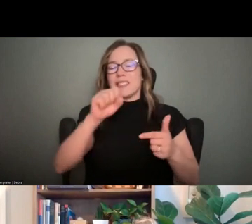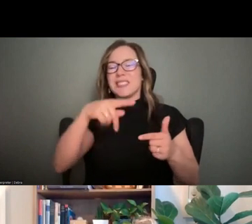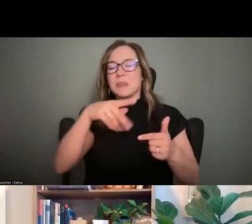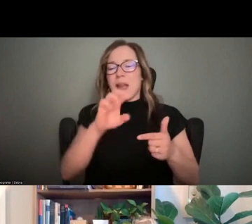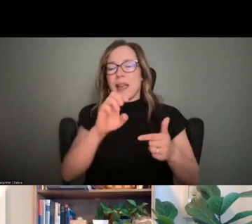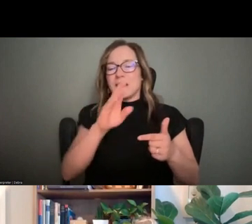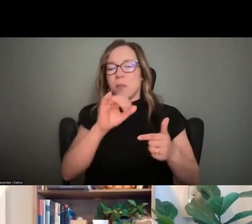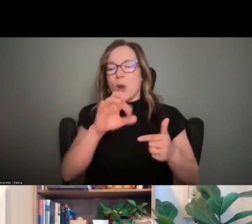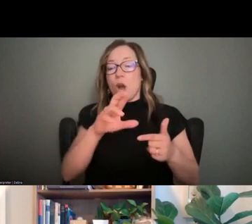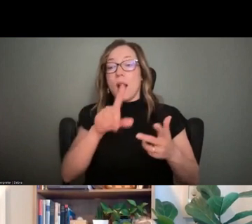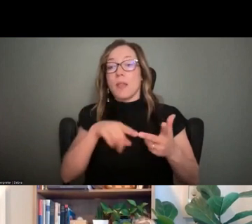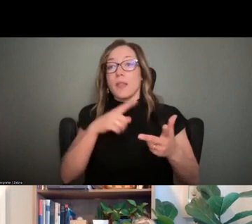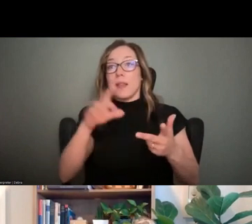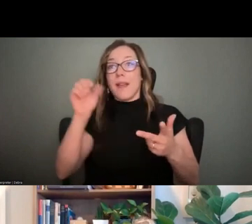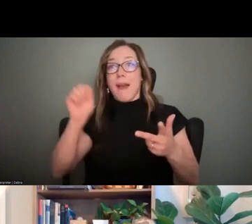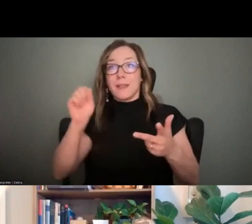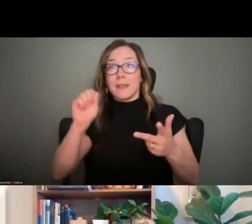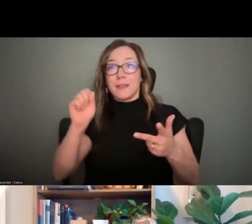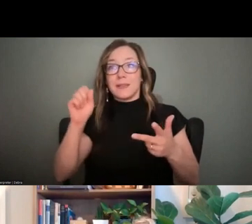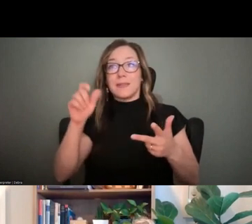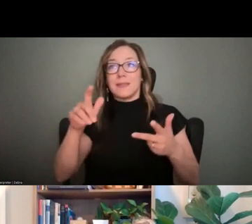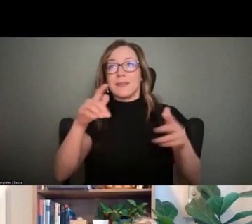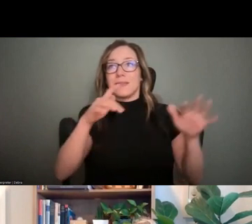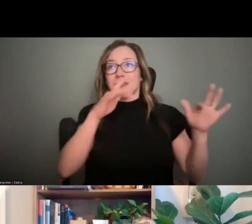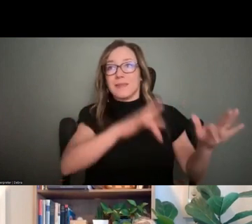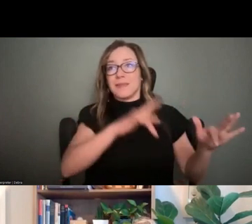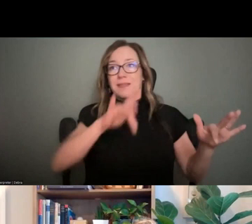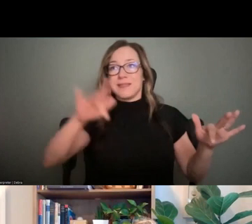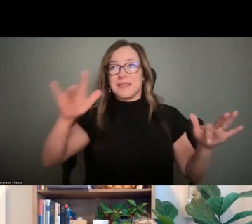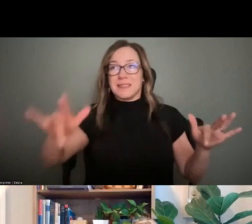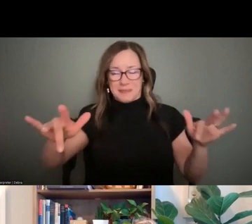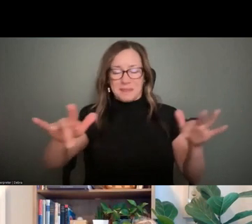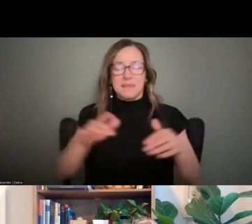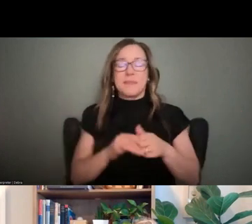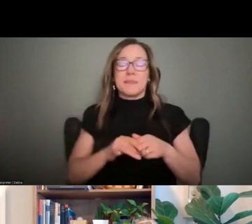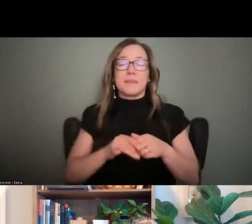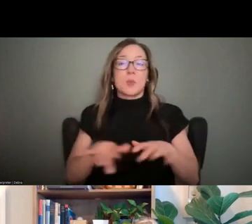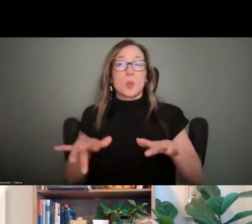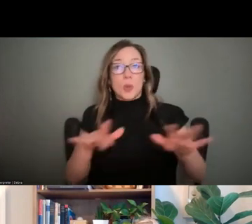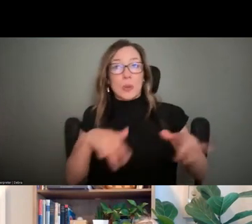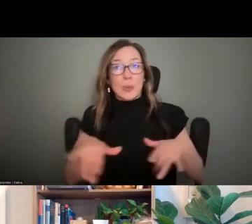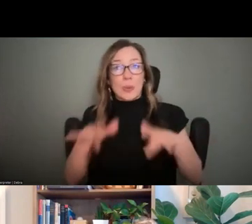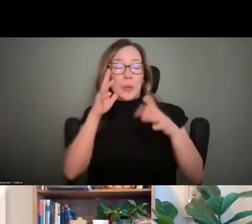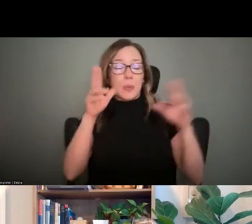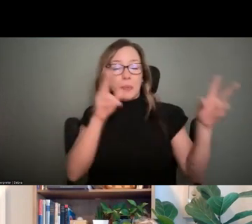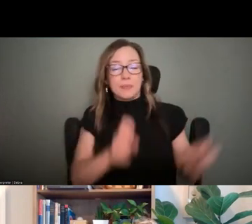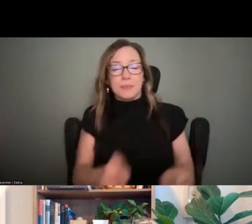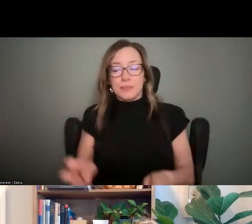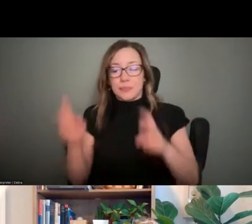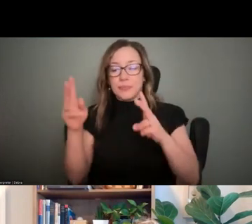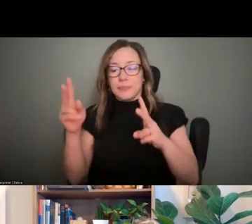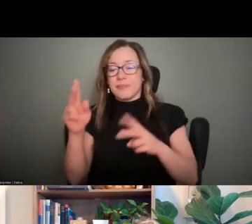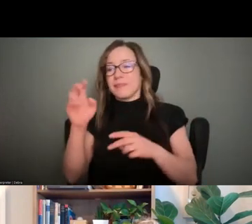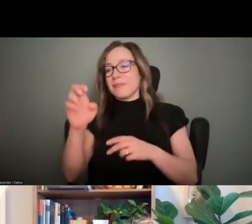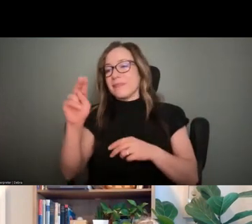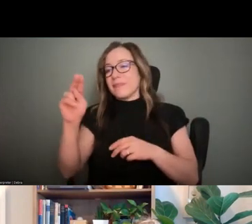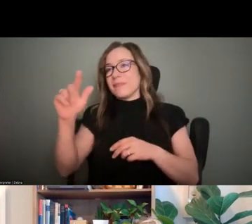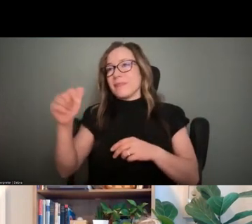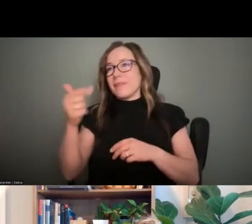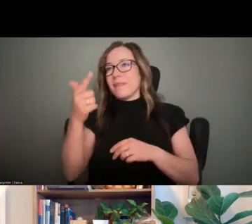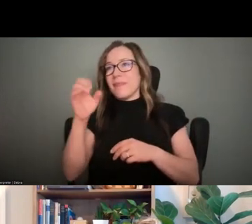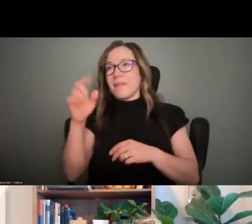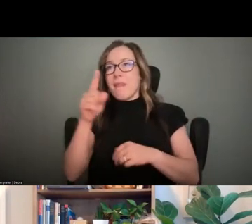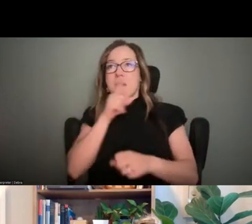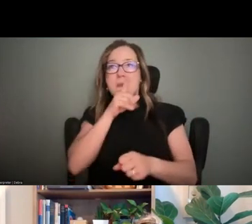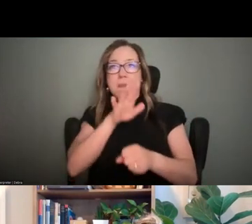on the keyboard. We are recording this summit, and recordings will be posted on the engAGED and Commit to Connect